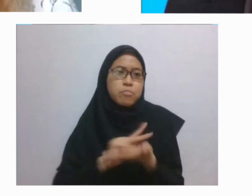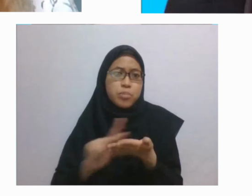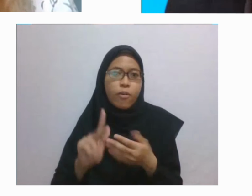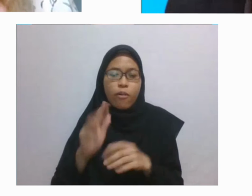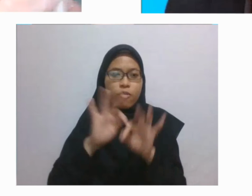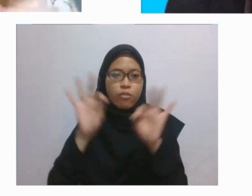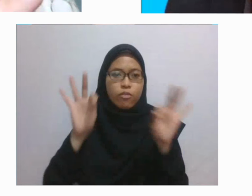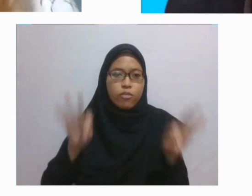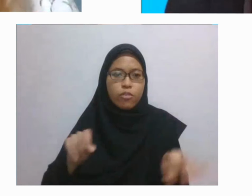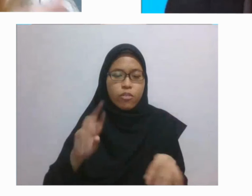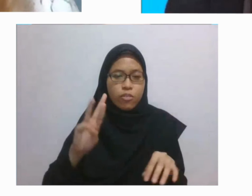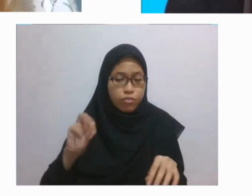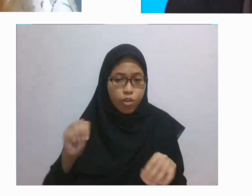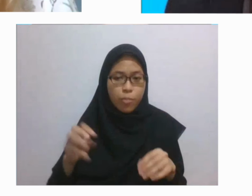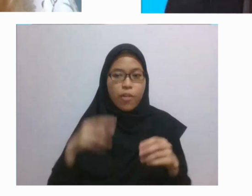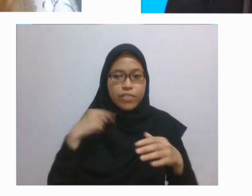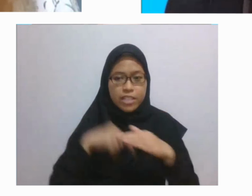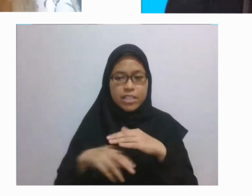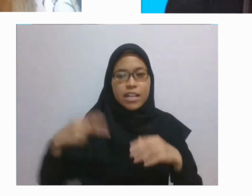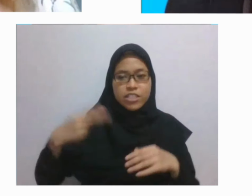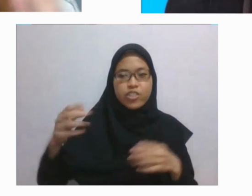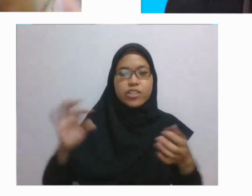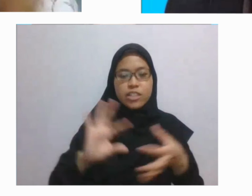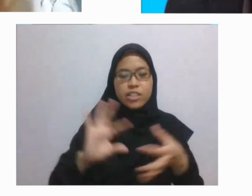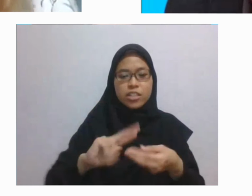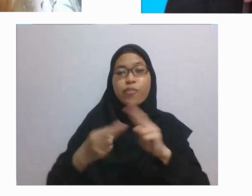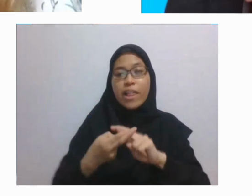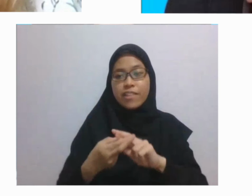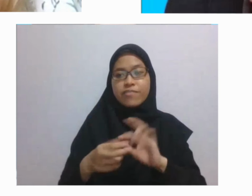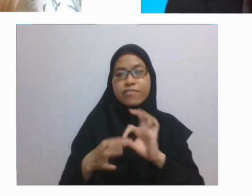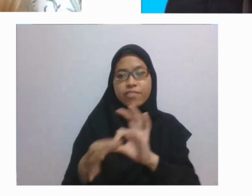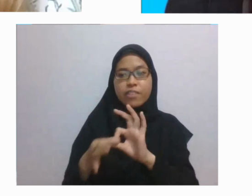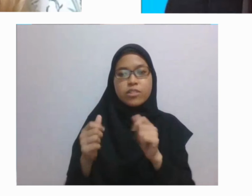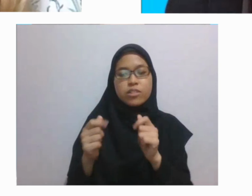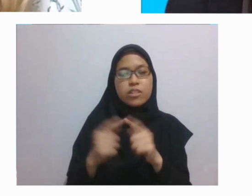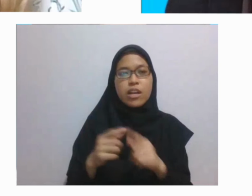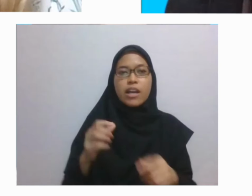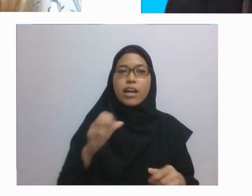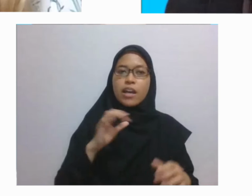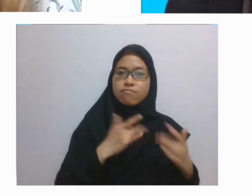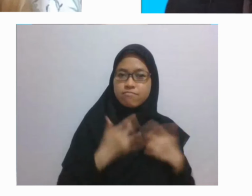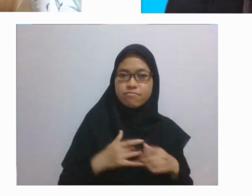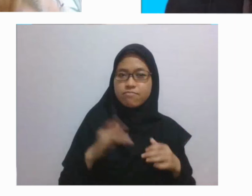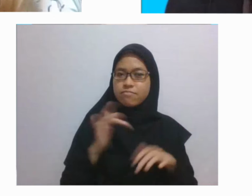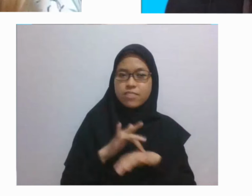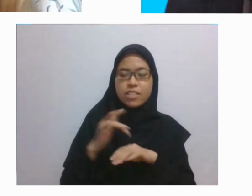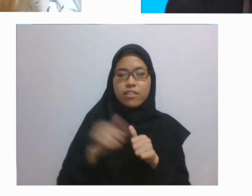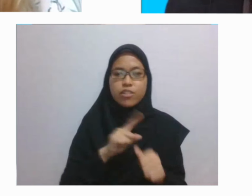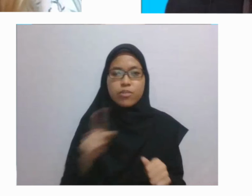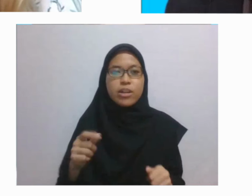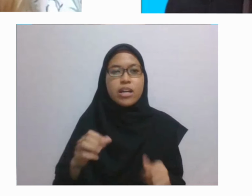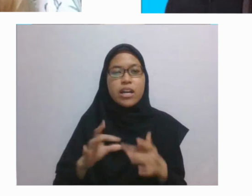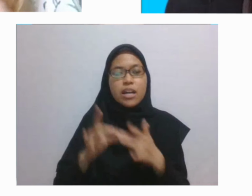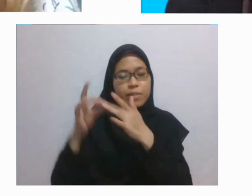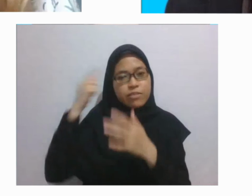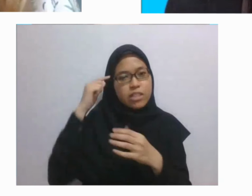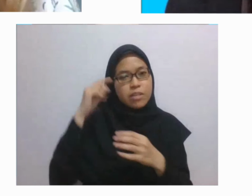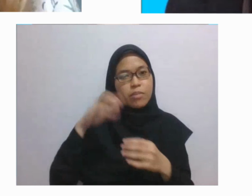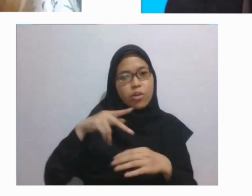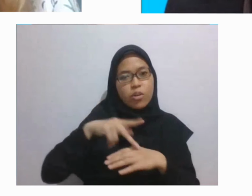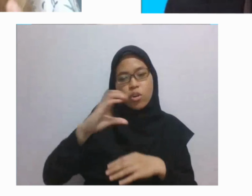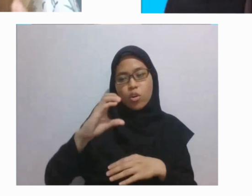is historically relevant to everybody, especially when we think about colonial landscapes and post-colonial landscapes, and